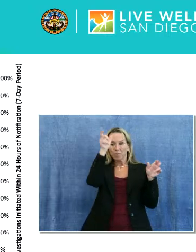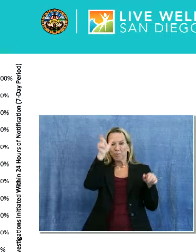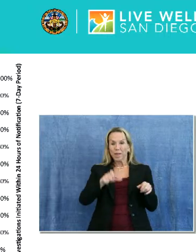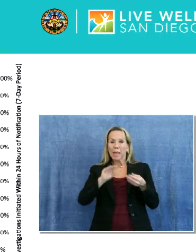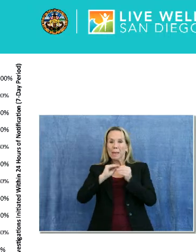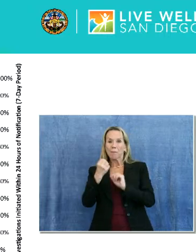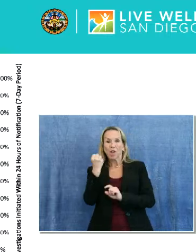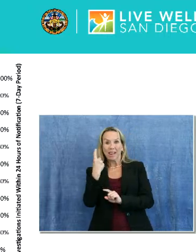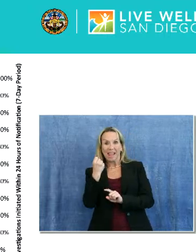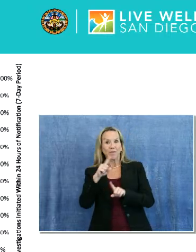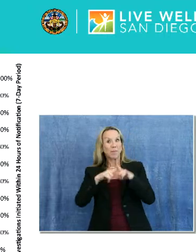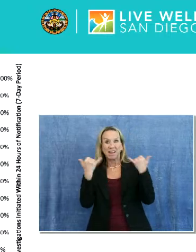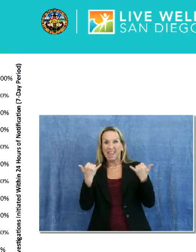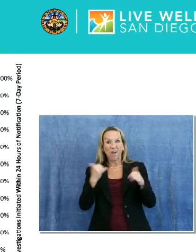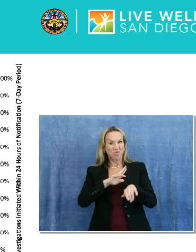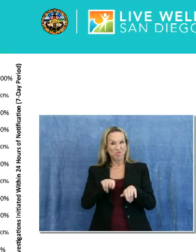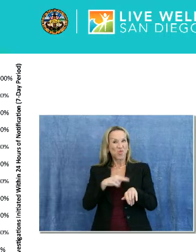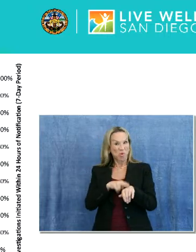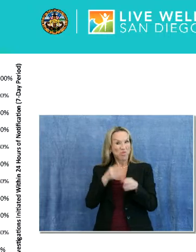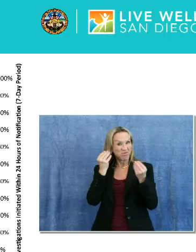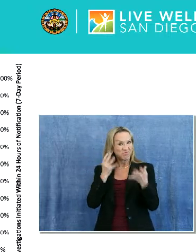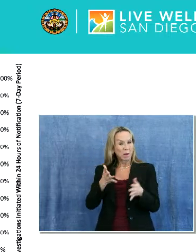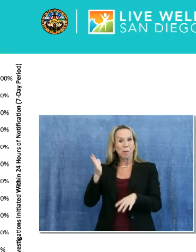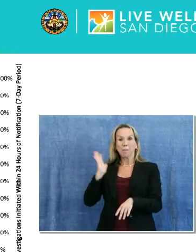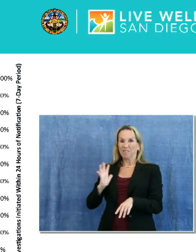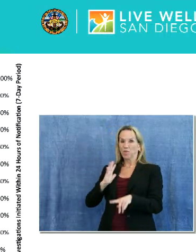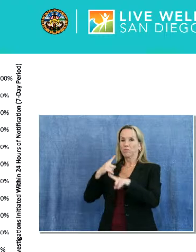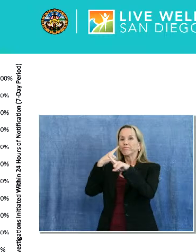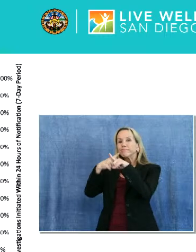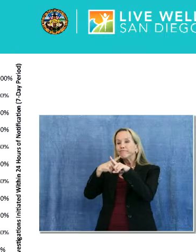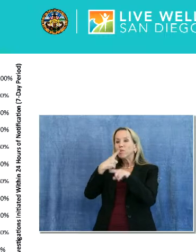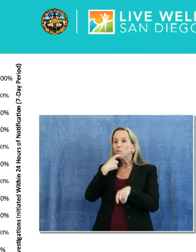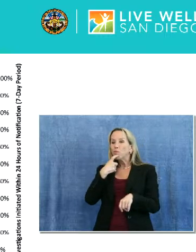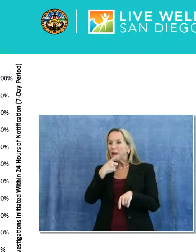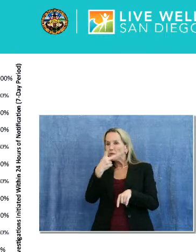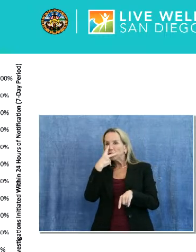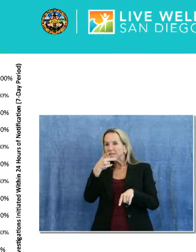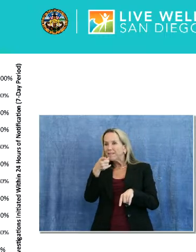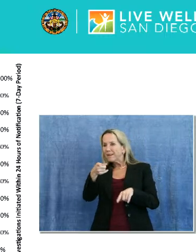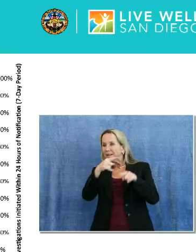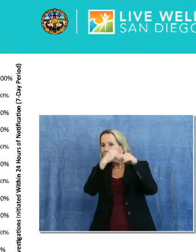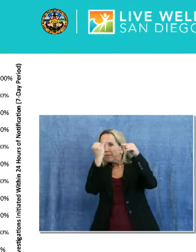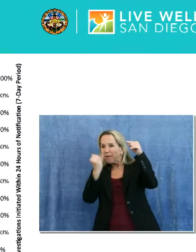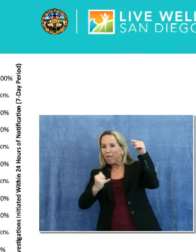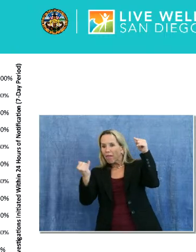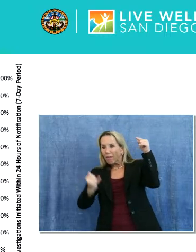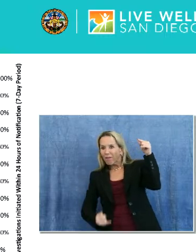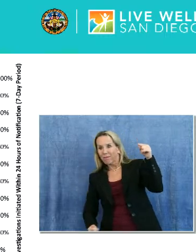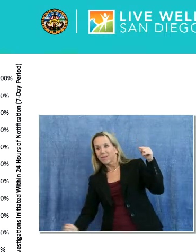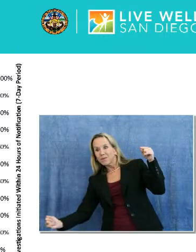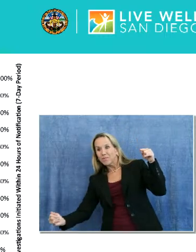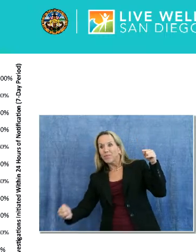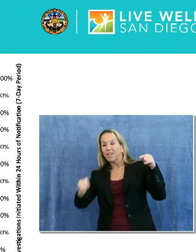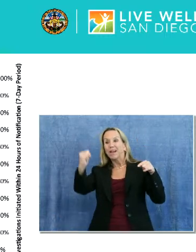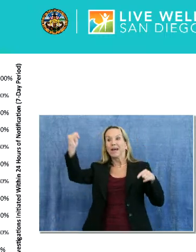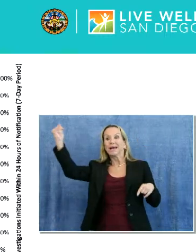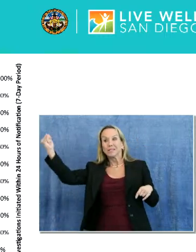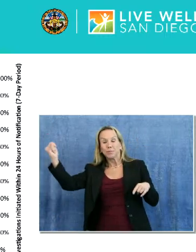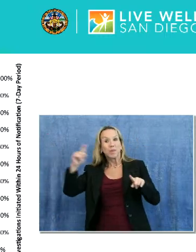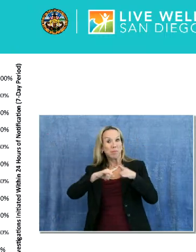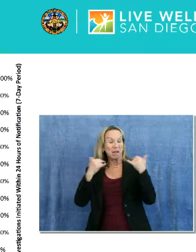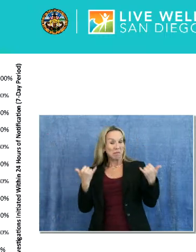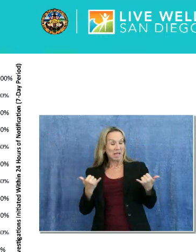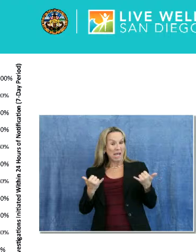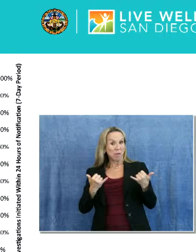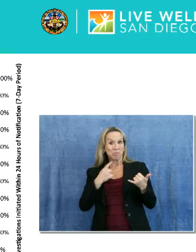normal, which was previously abnormal, as you can see by the line here, and it has normalized